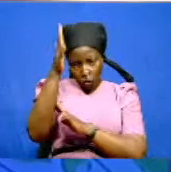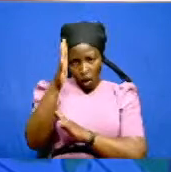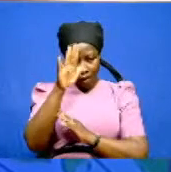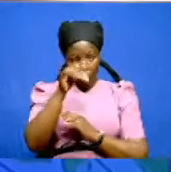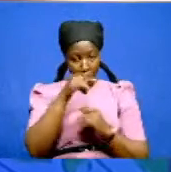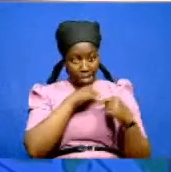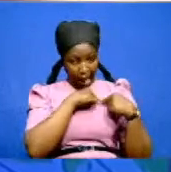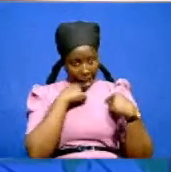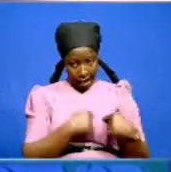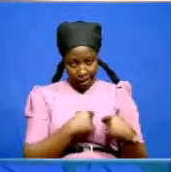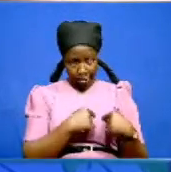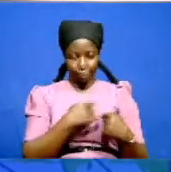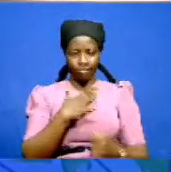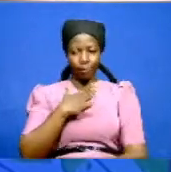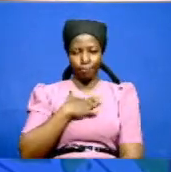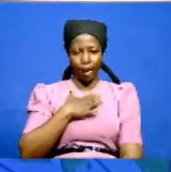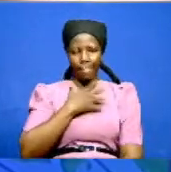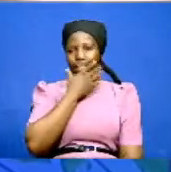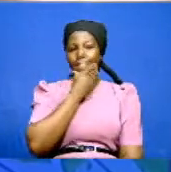my dad.